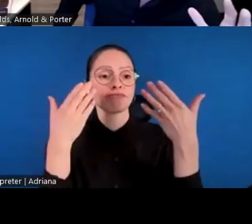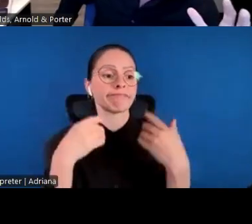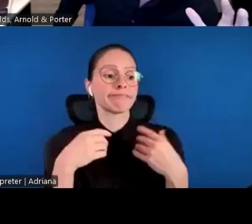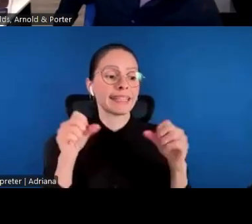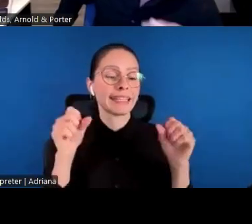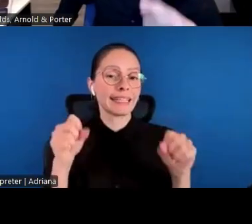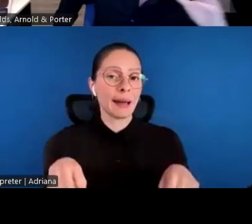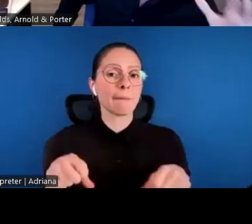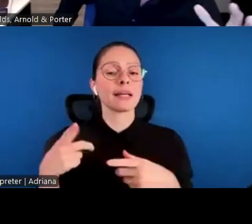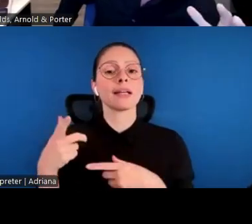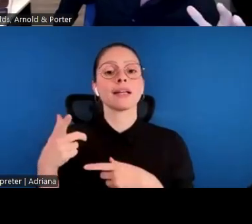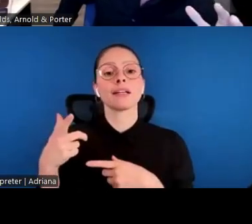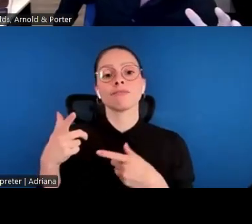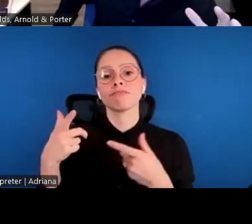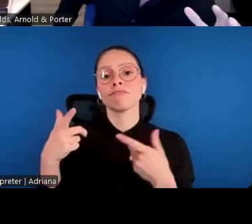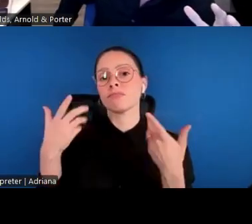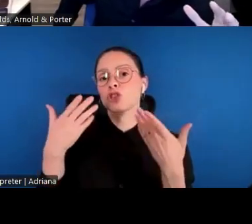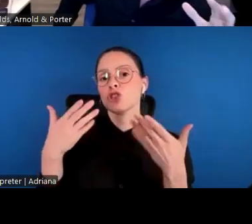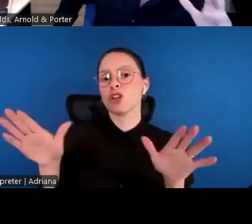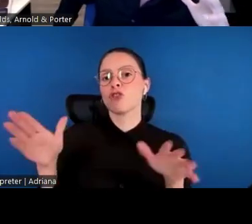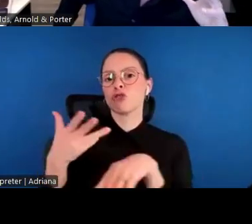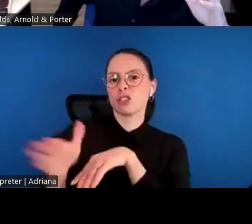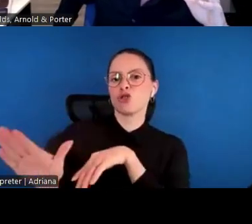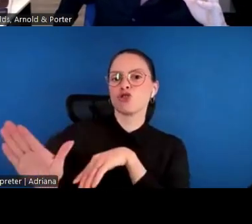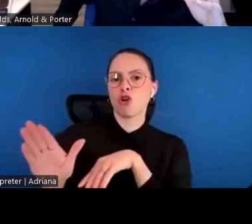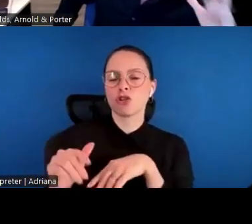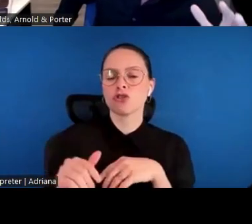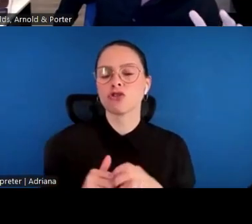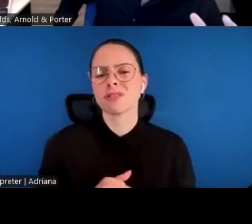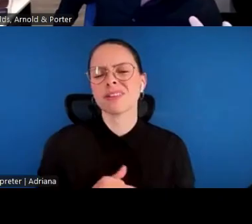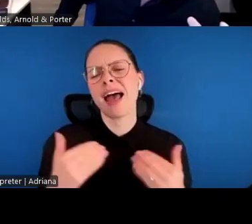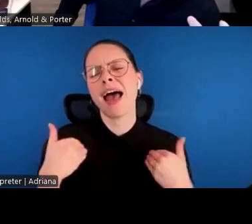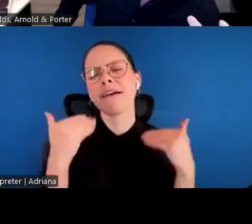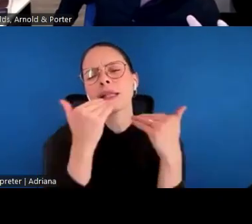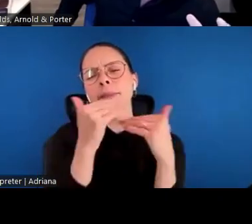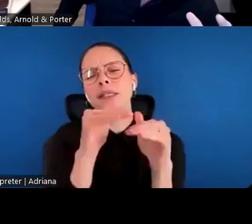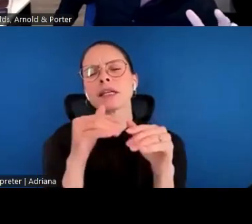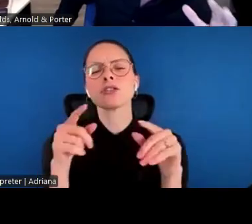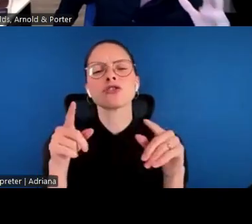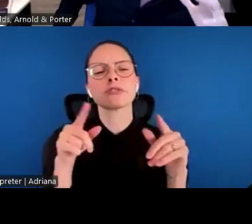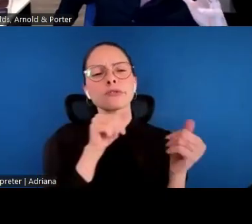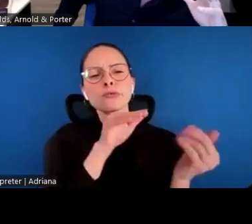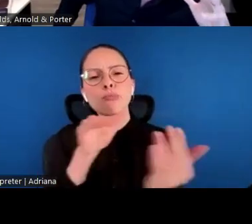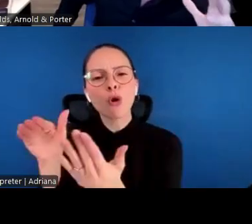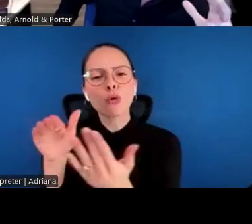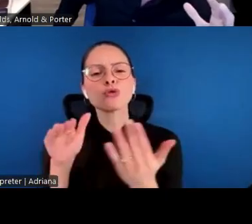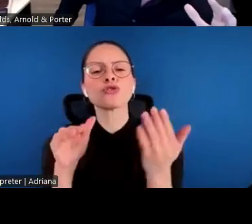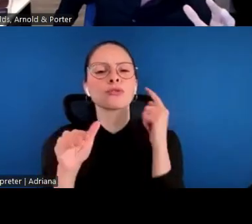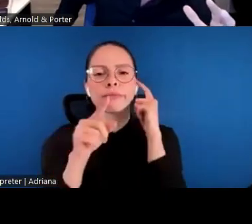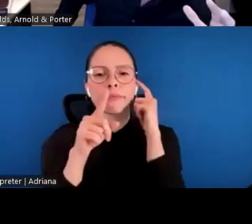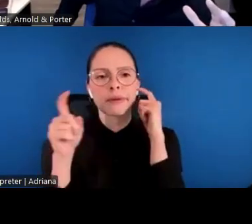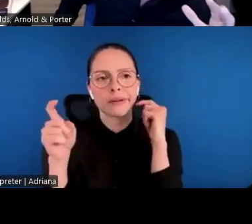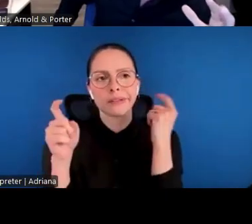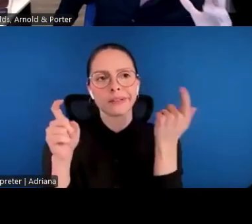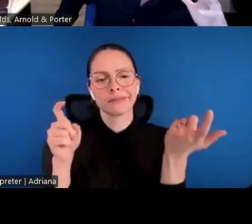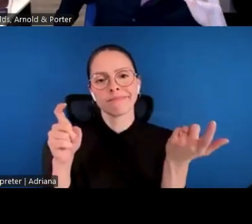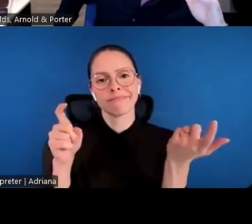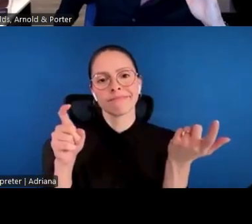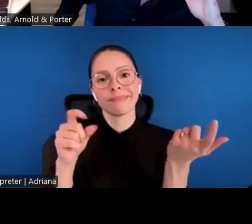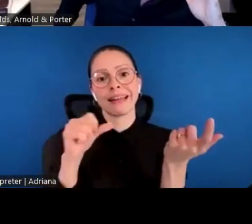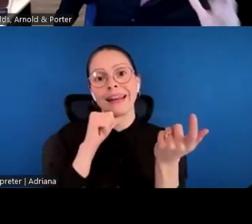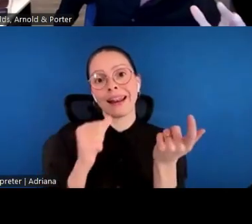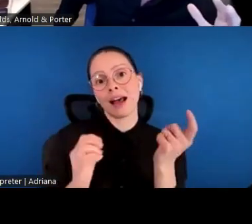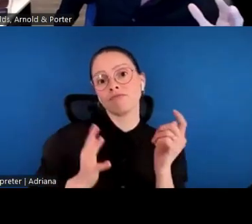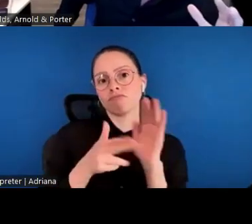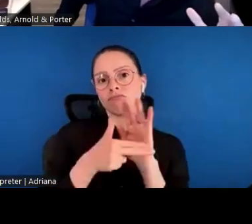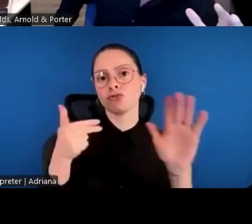than honorable. There are limitations as to what can be done in those proceedings, obviously, because they are not criminal in nature. But